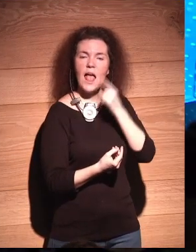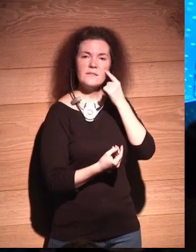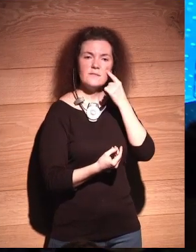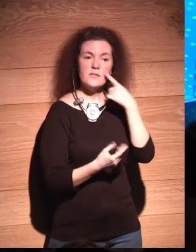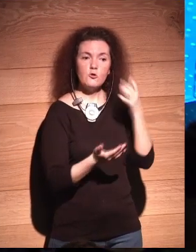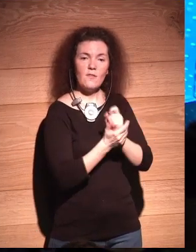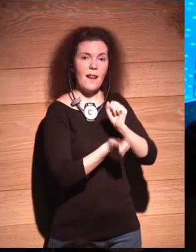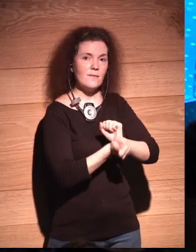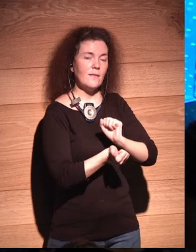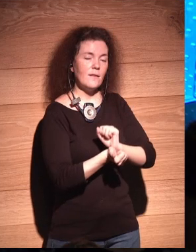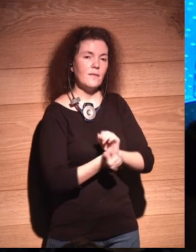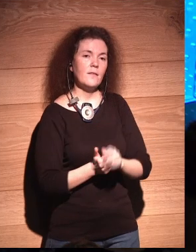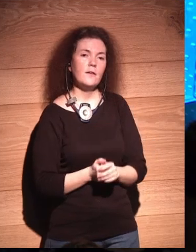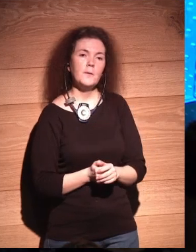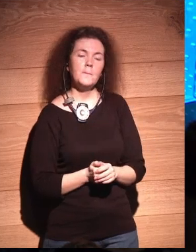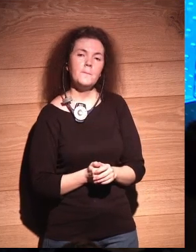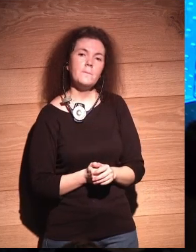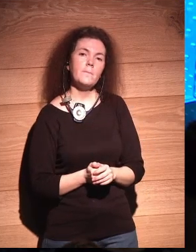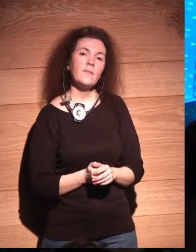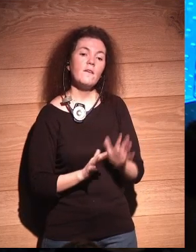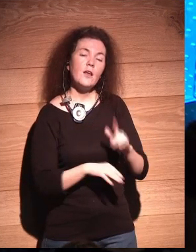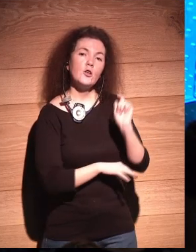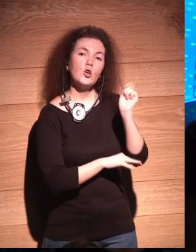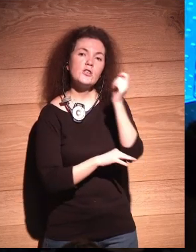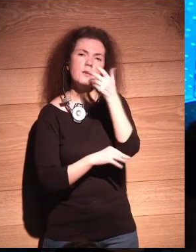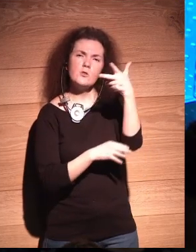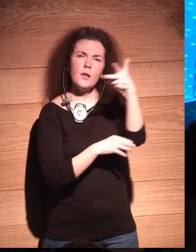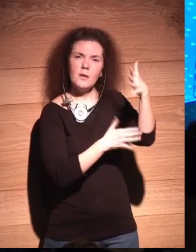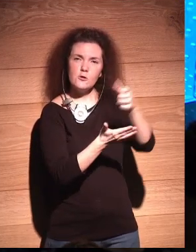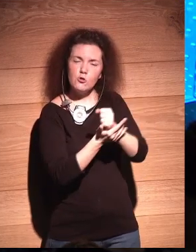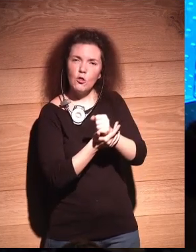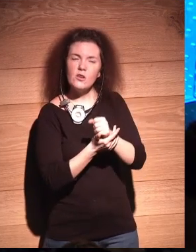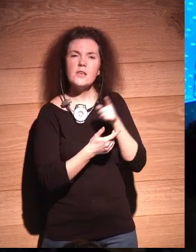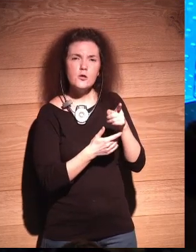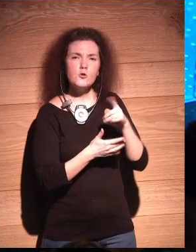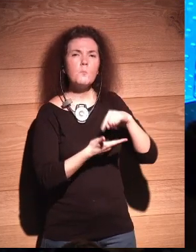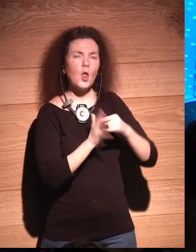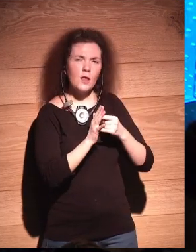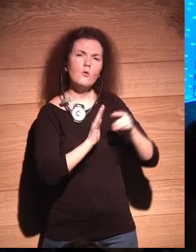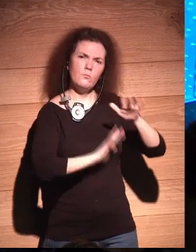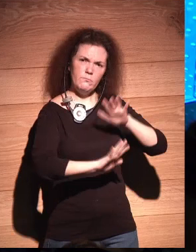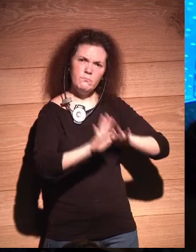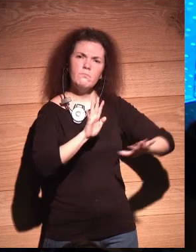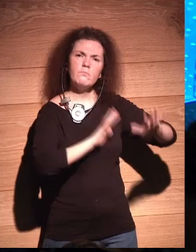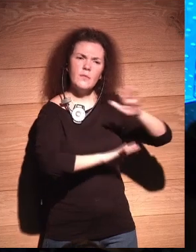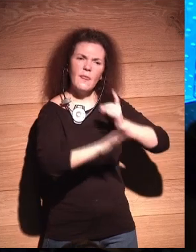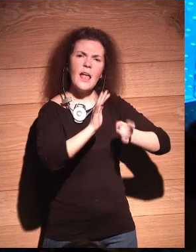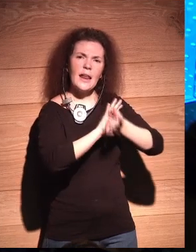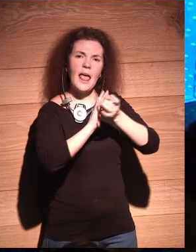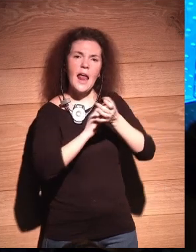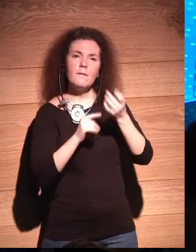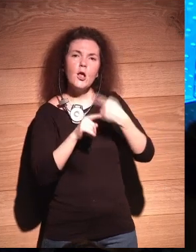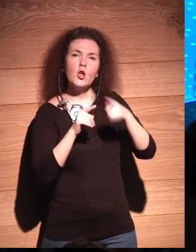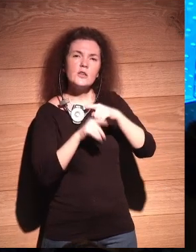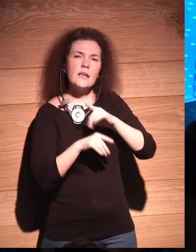organized, and I got all the cameras. It was quite a complicated project to do. It was like a lot of pieces to put together, and a lot of